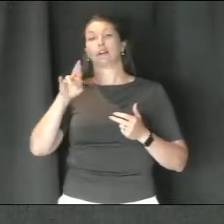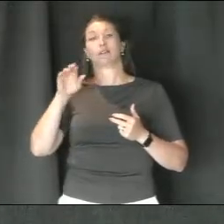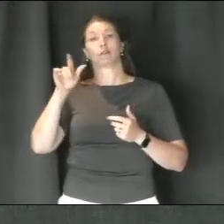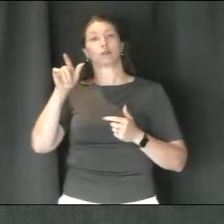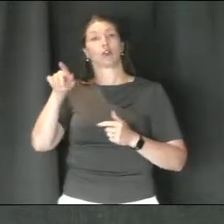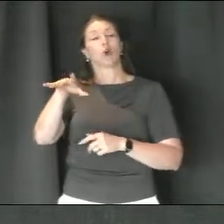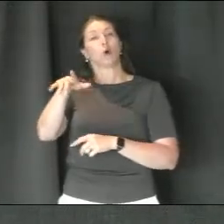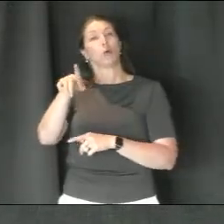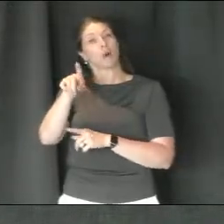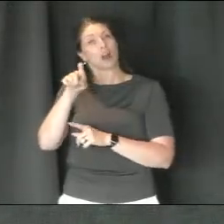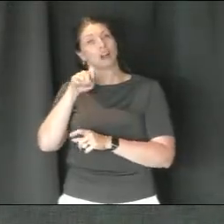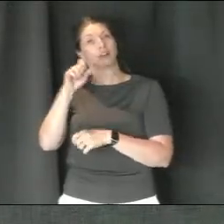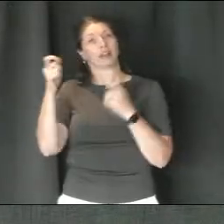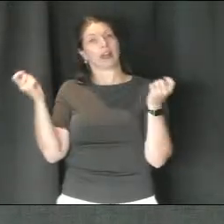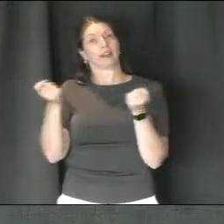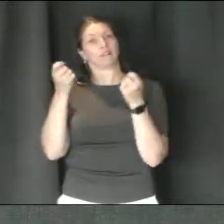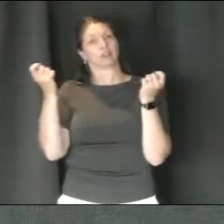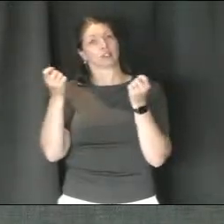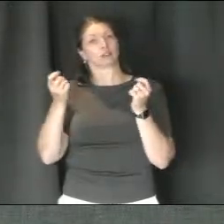Congratulations, Linda.